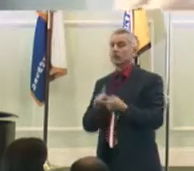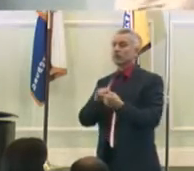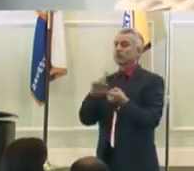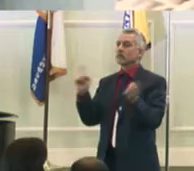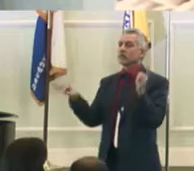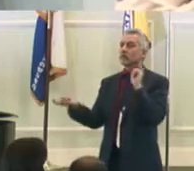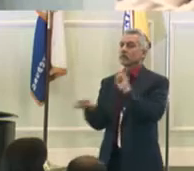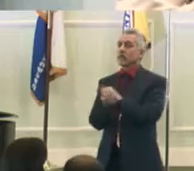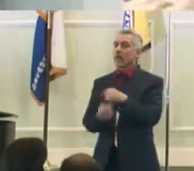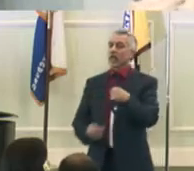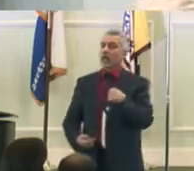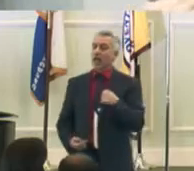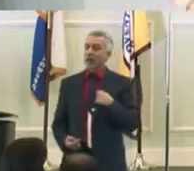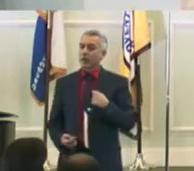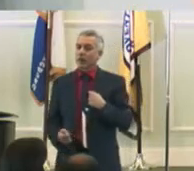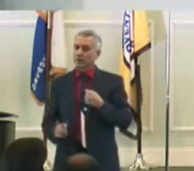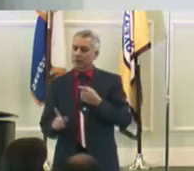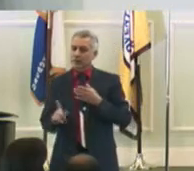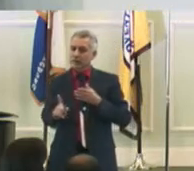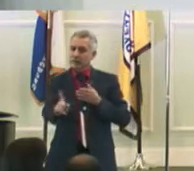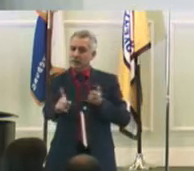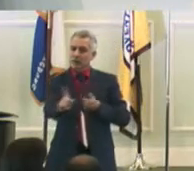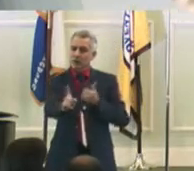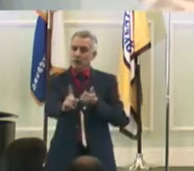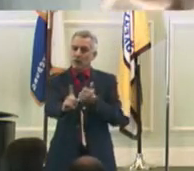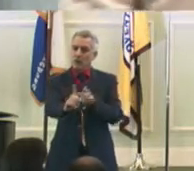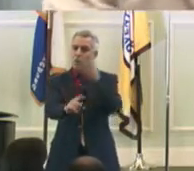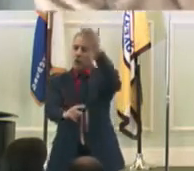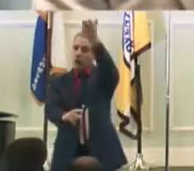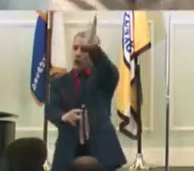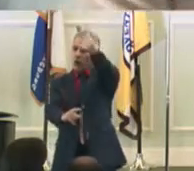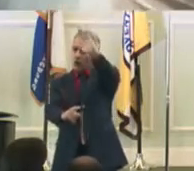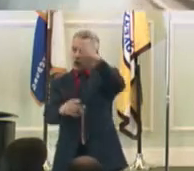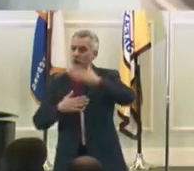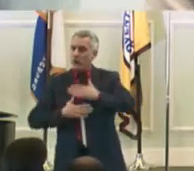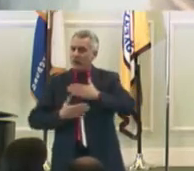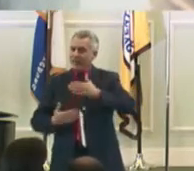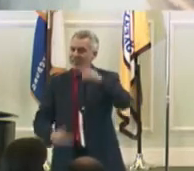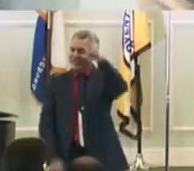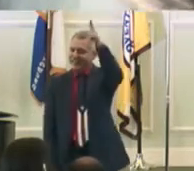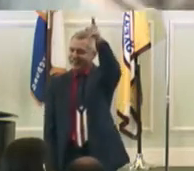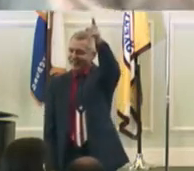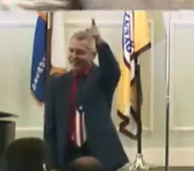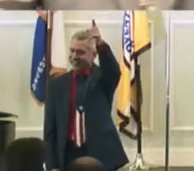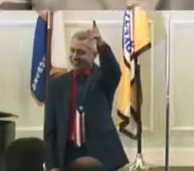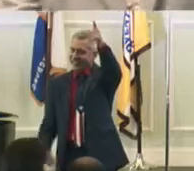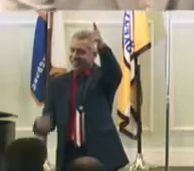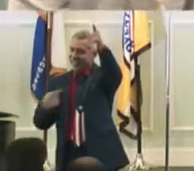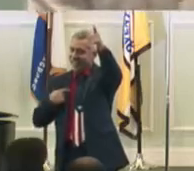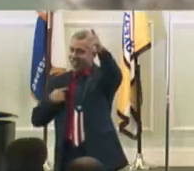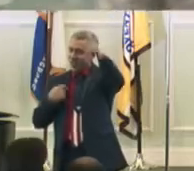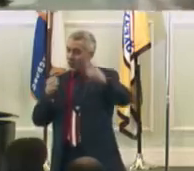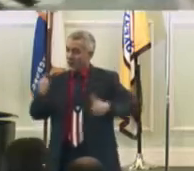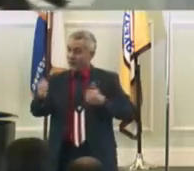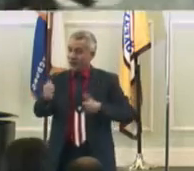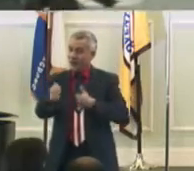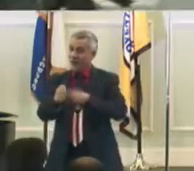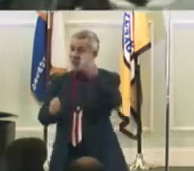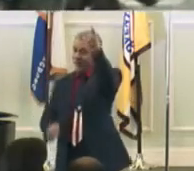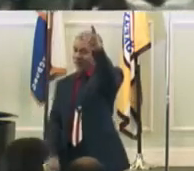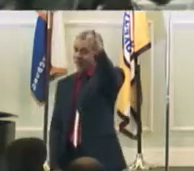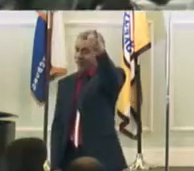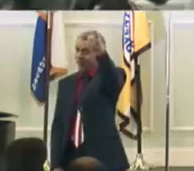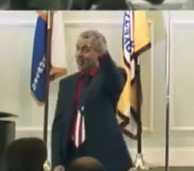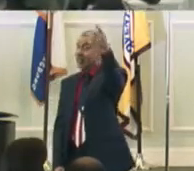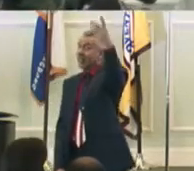Did you get what I'm saying there? Well, God, if you just do this, and I already planned this thing out, I've packaged it nice and neat, put a bow tie on it for you, Brother Claude. Now I want you to just